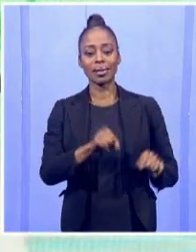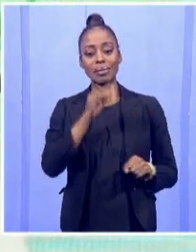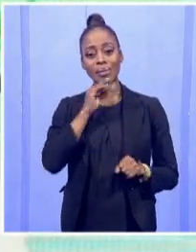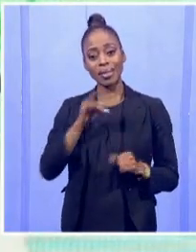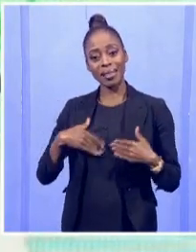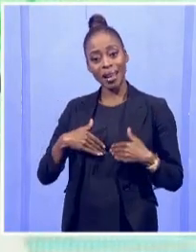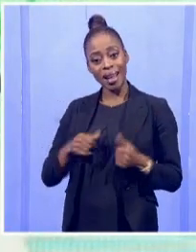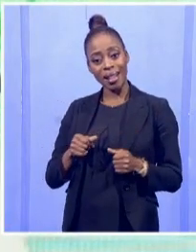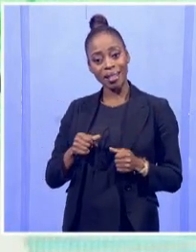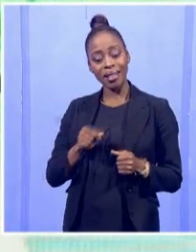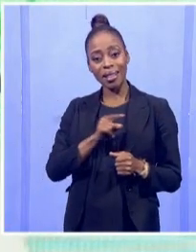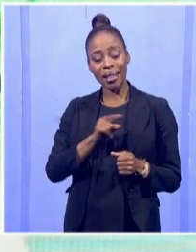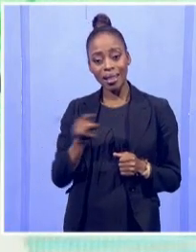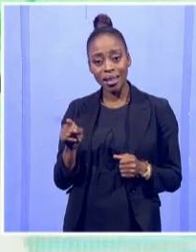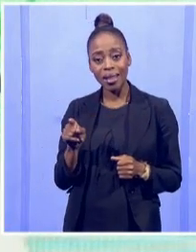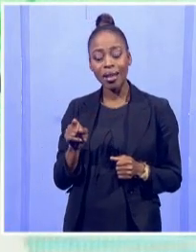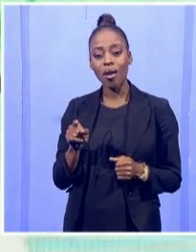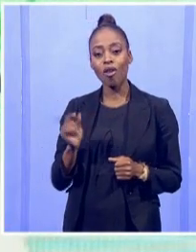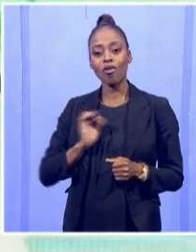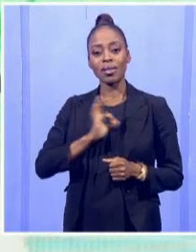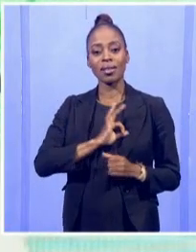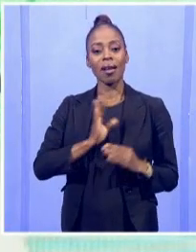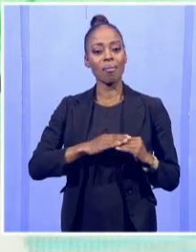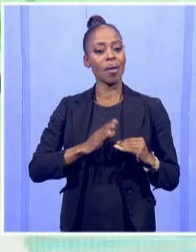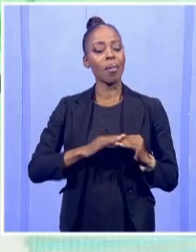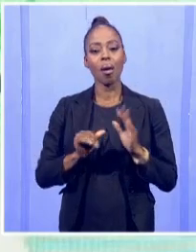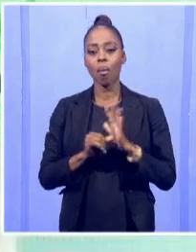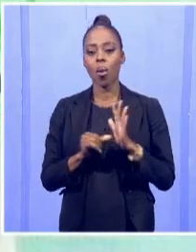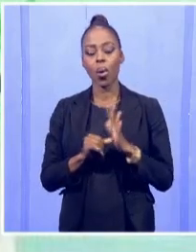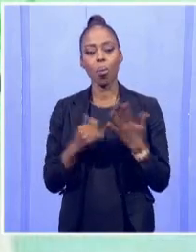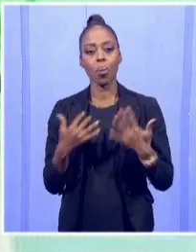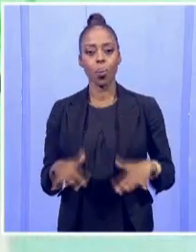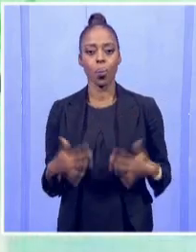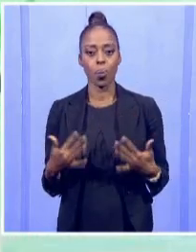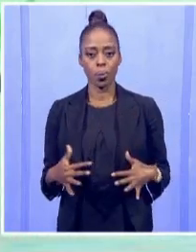and wellness of our health workforce.